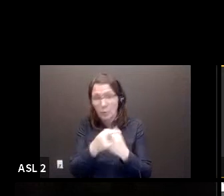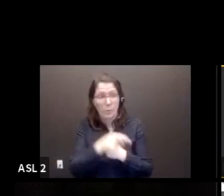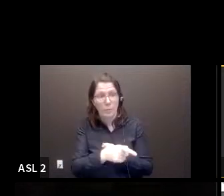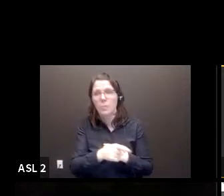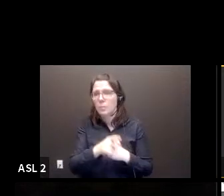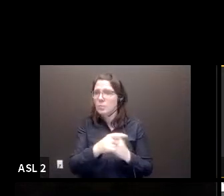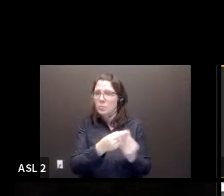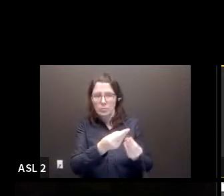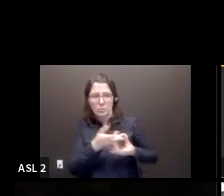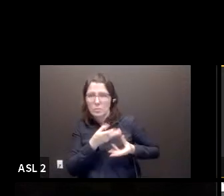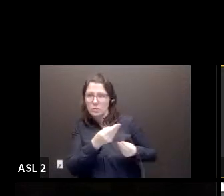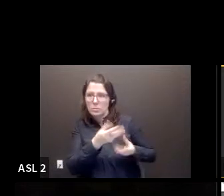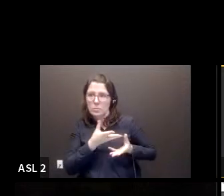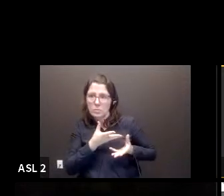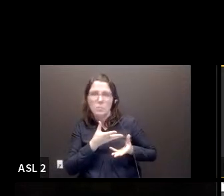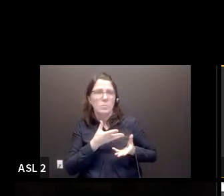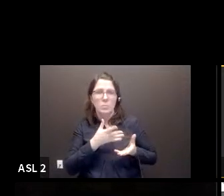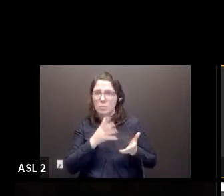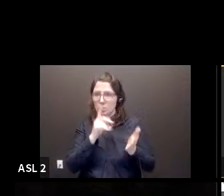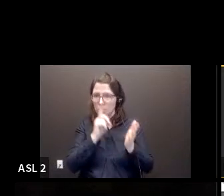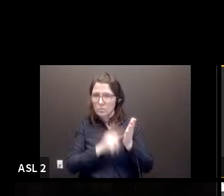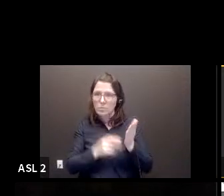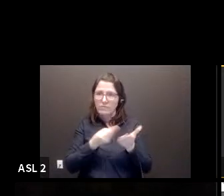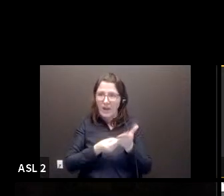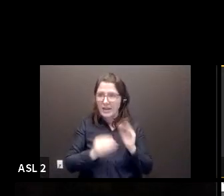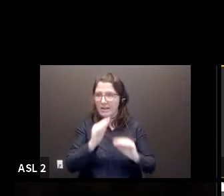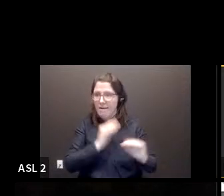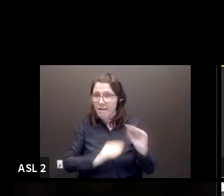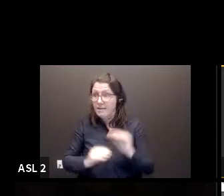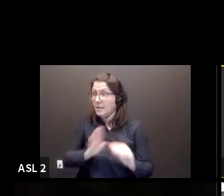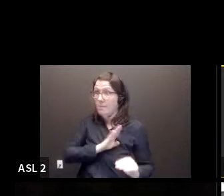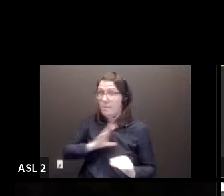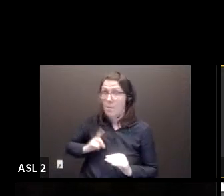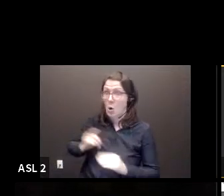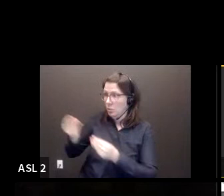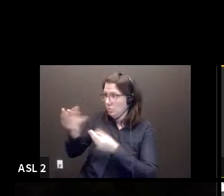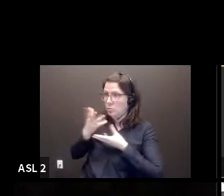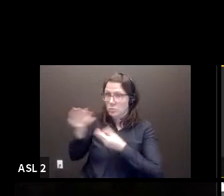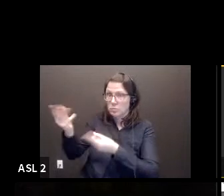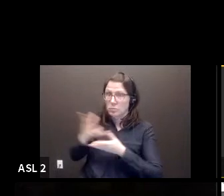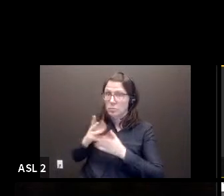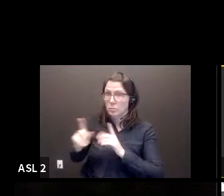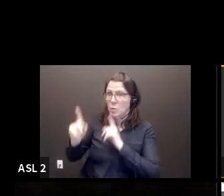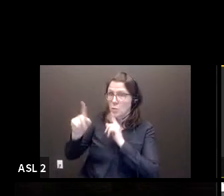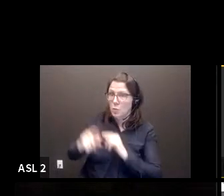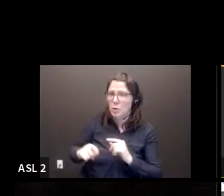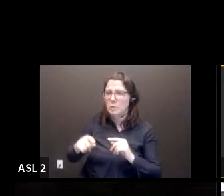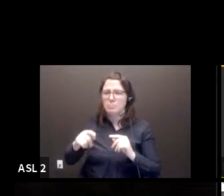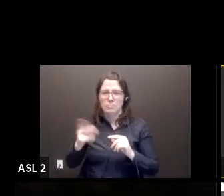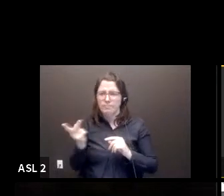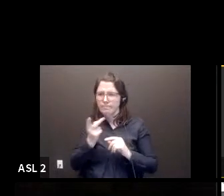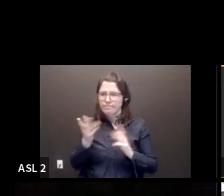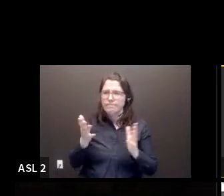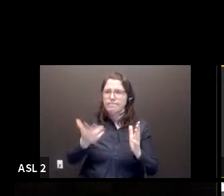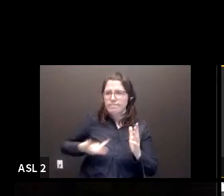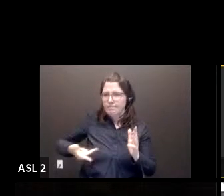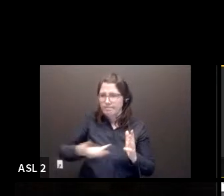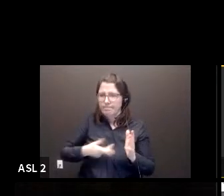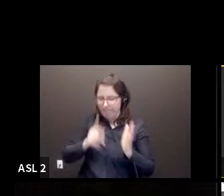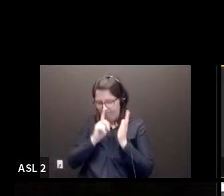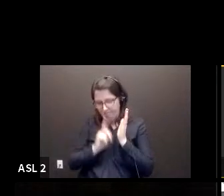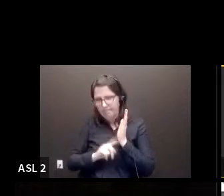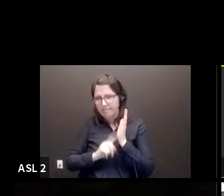reporting doing a more in-depth detailed dive into the budget to look at areas where we believe we could find